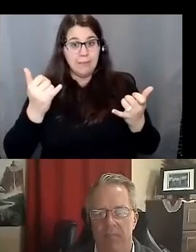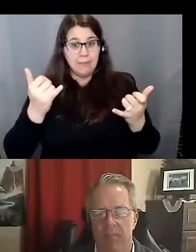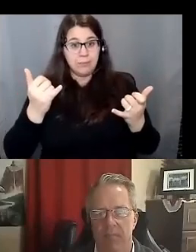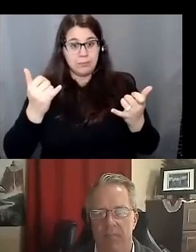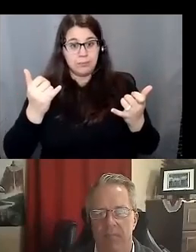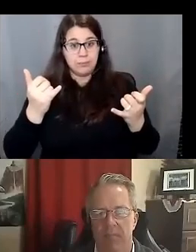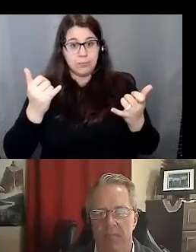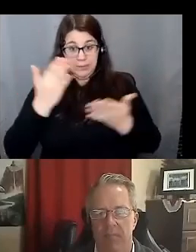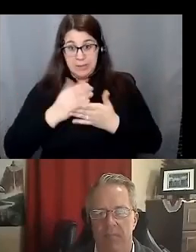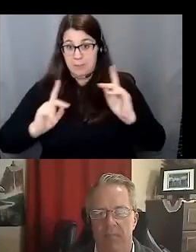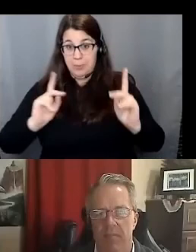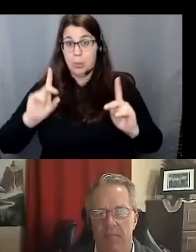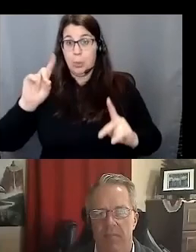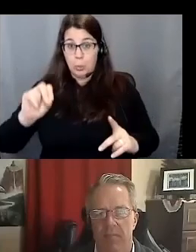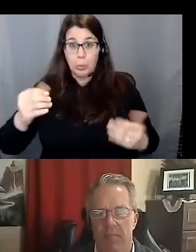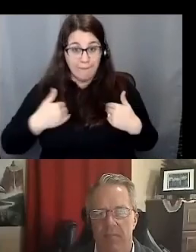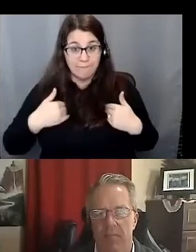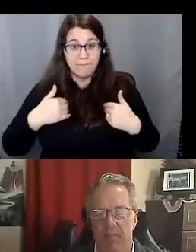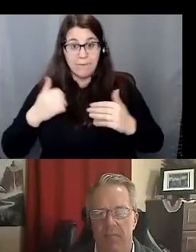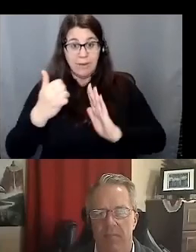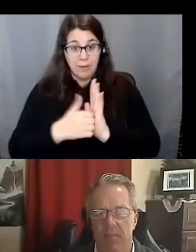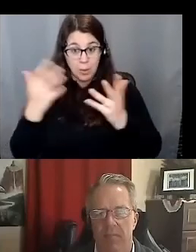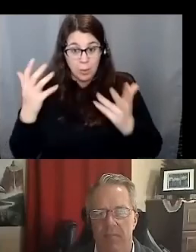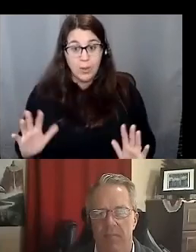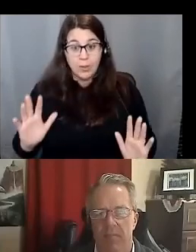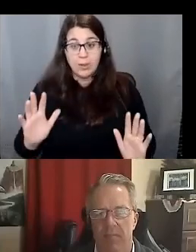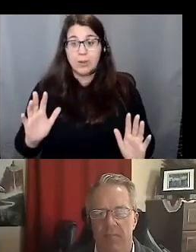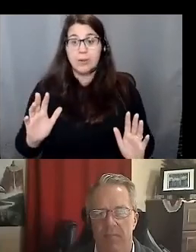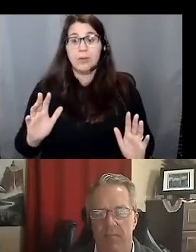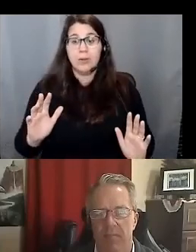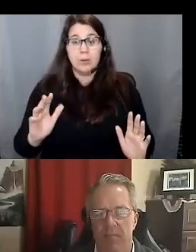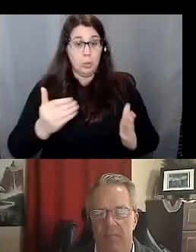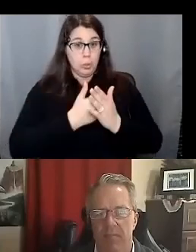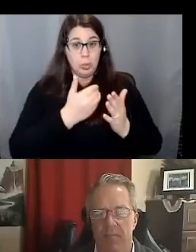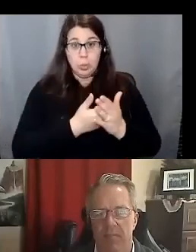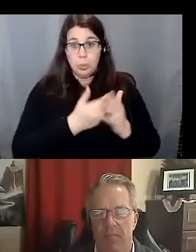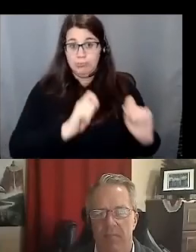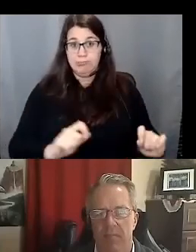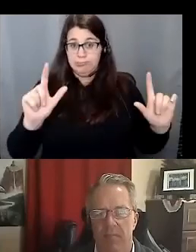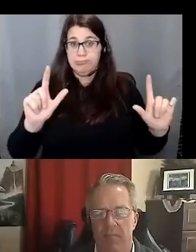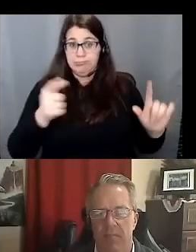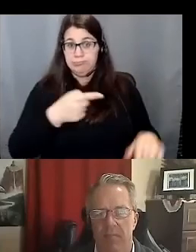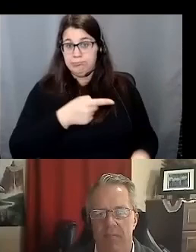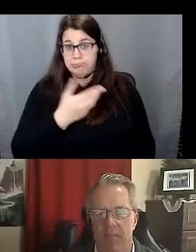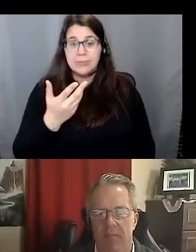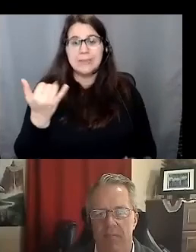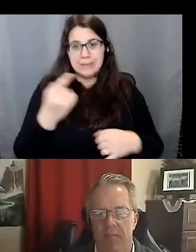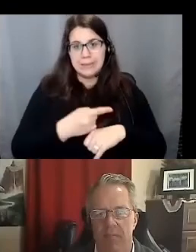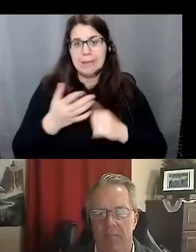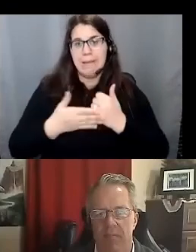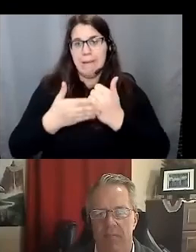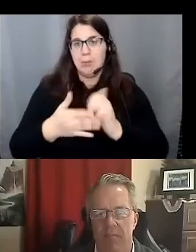have owned a ABLE account, and now there's this new online platform, today's webinar was to help assist